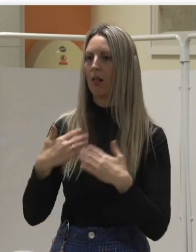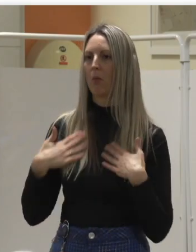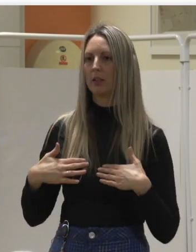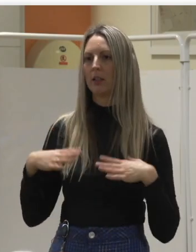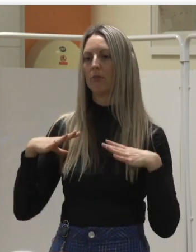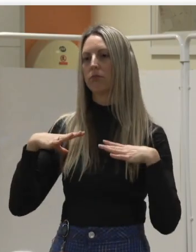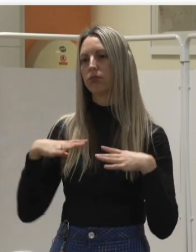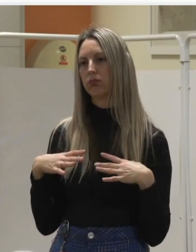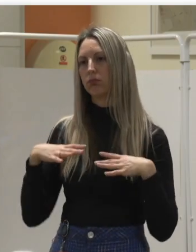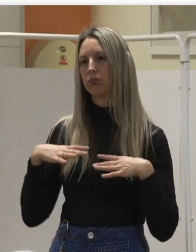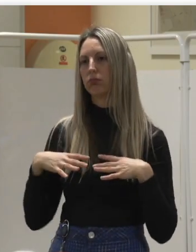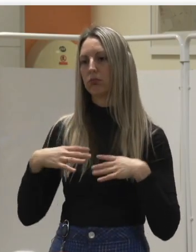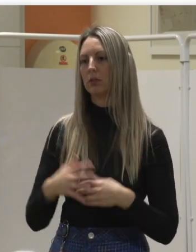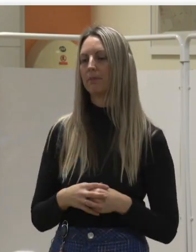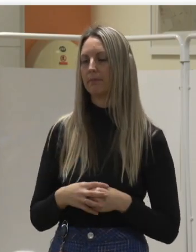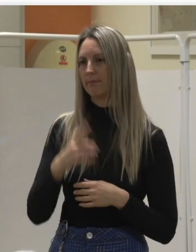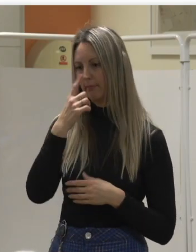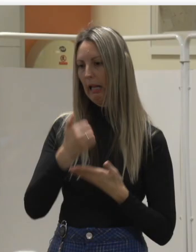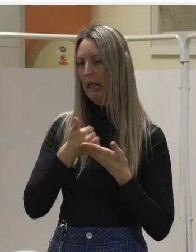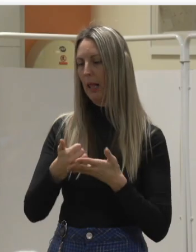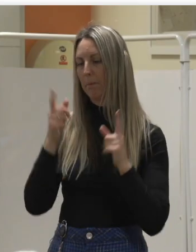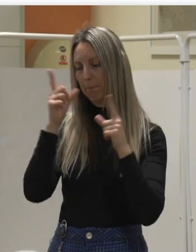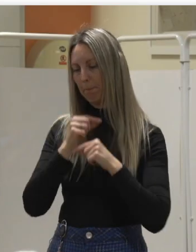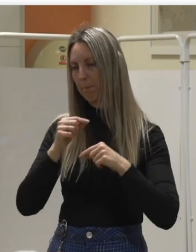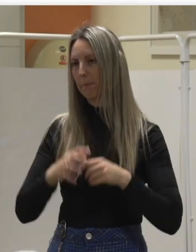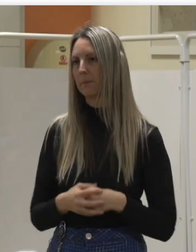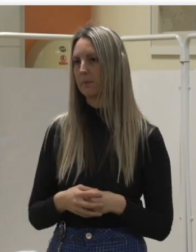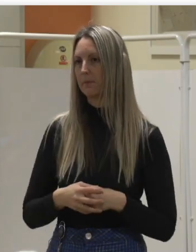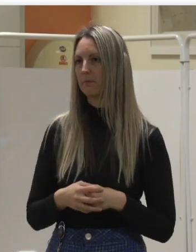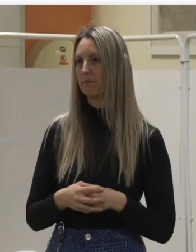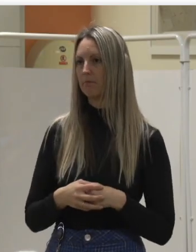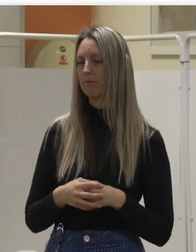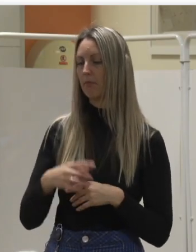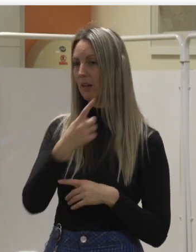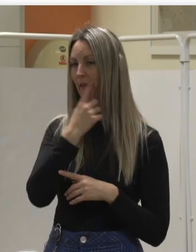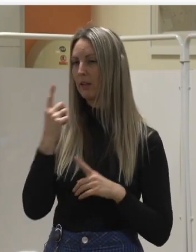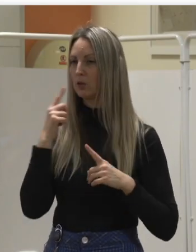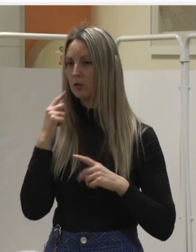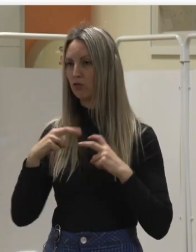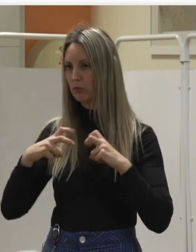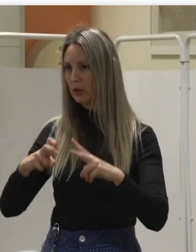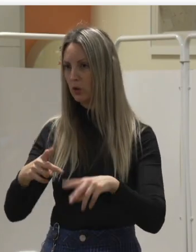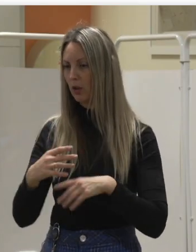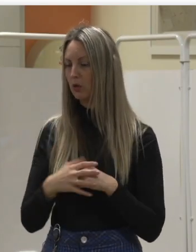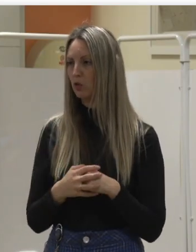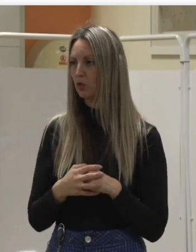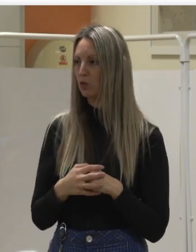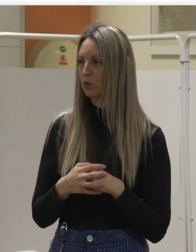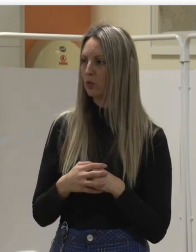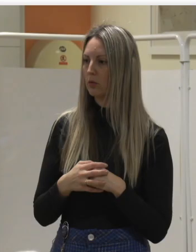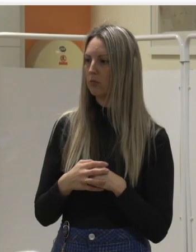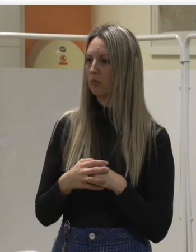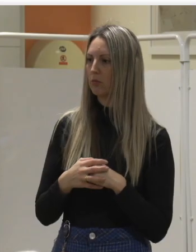to sleep and get sound sleep. That's one thing. And there is enough evidence to say that when